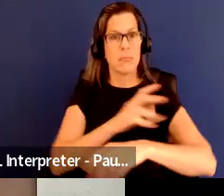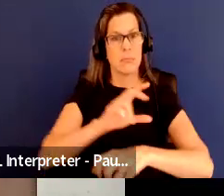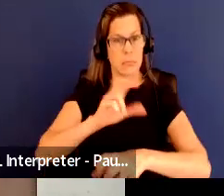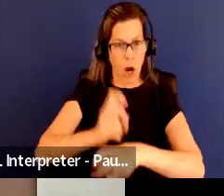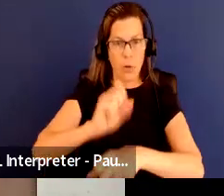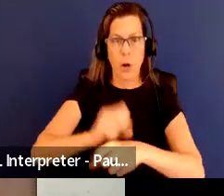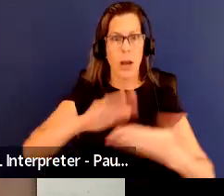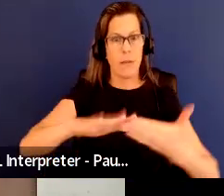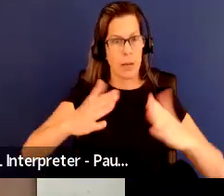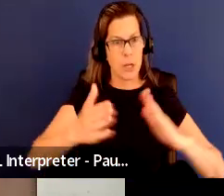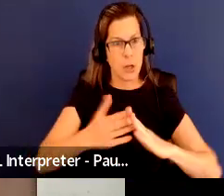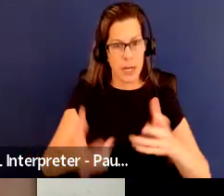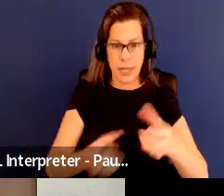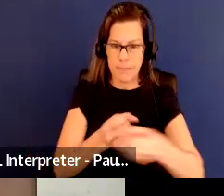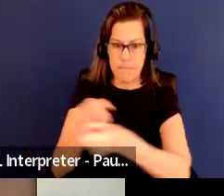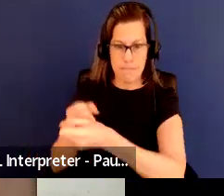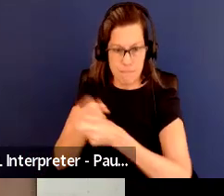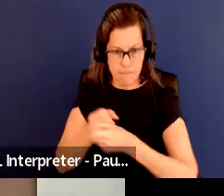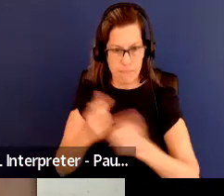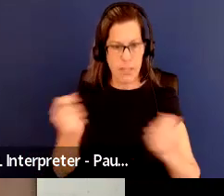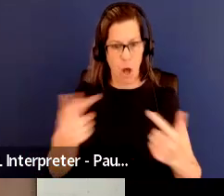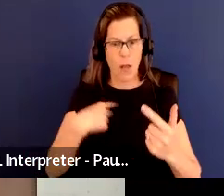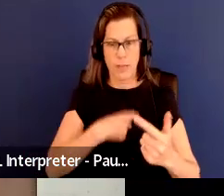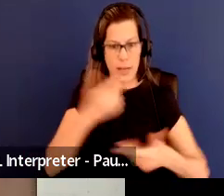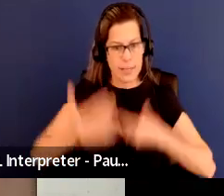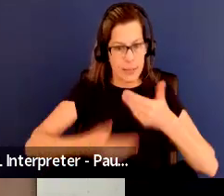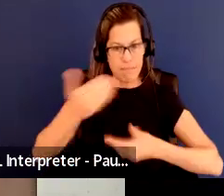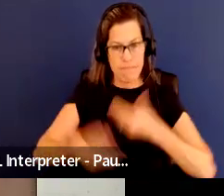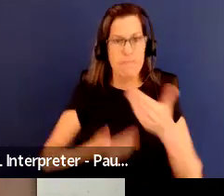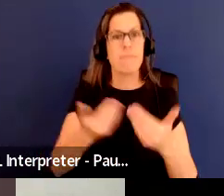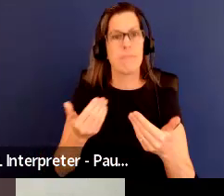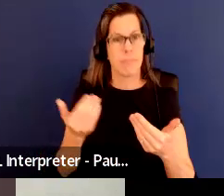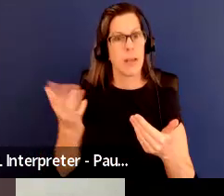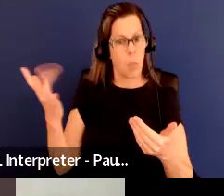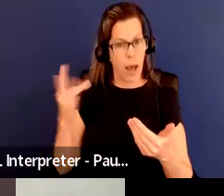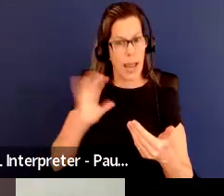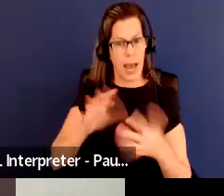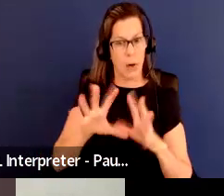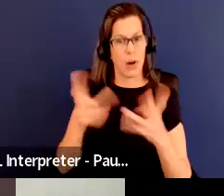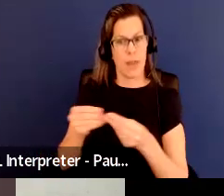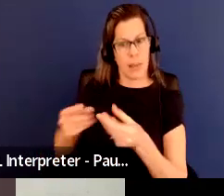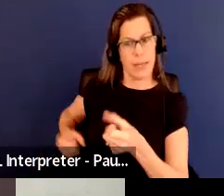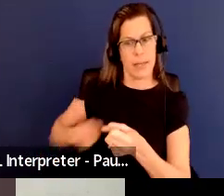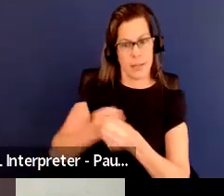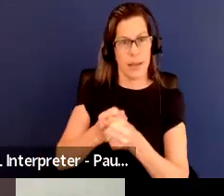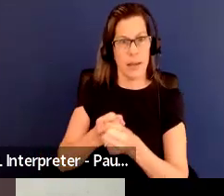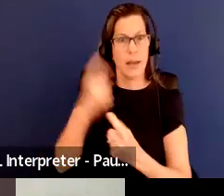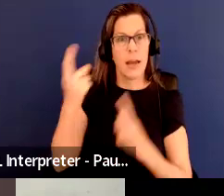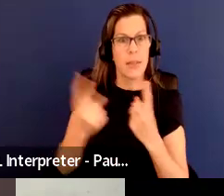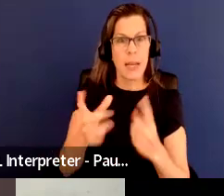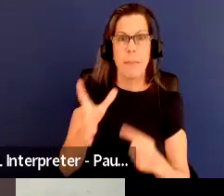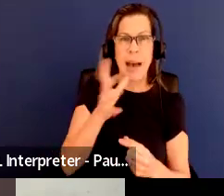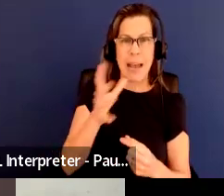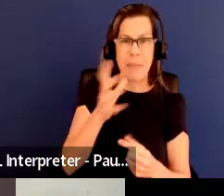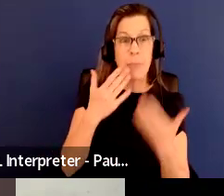advocacy that our families, and paths that our families created for us. And I just think of my mom, and grateful to